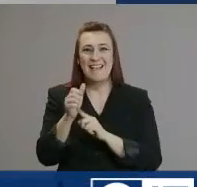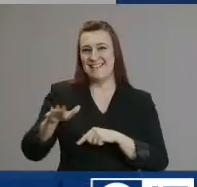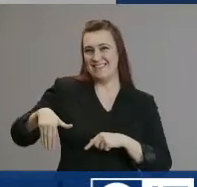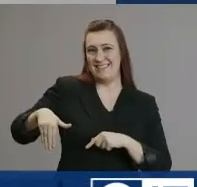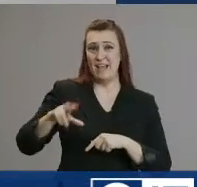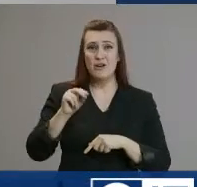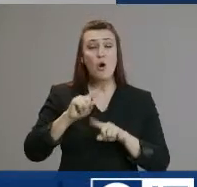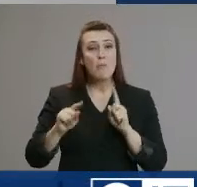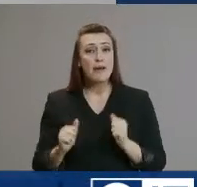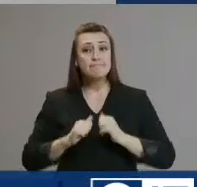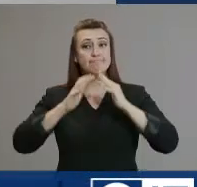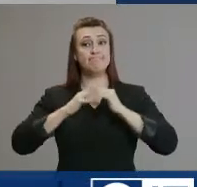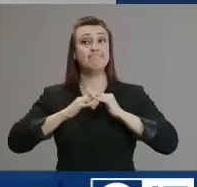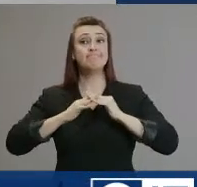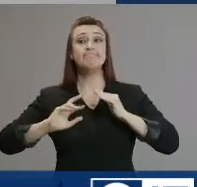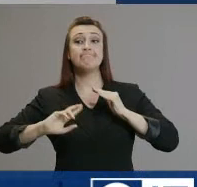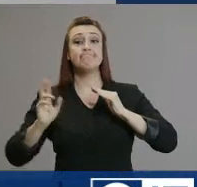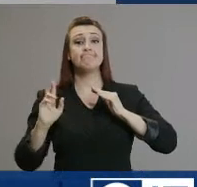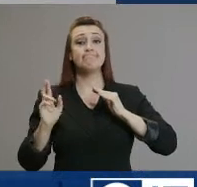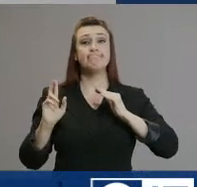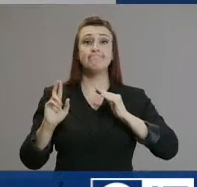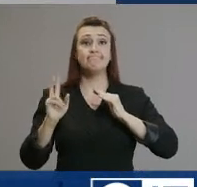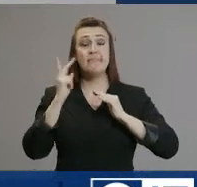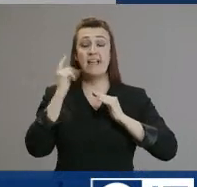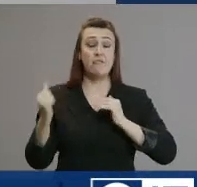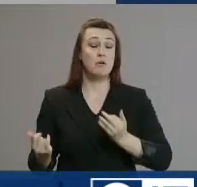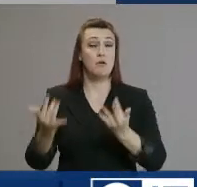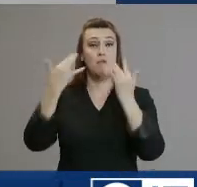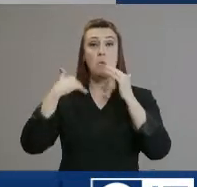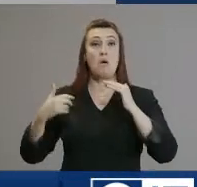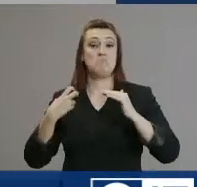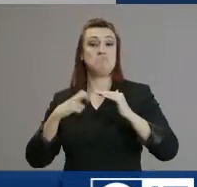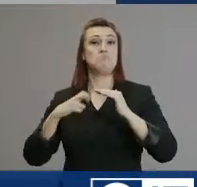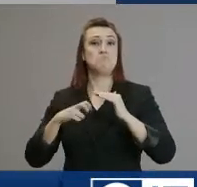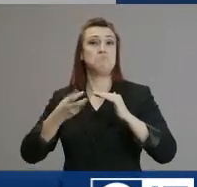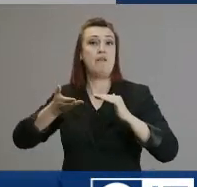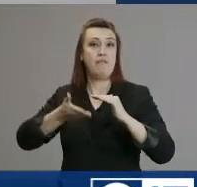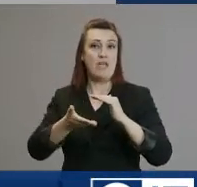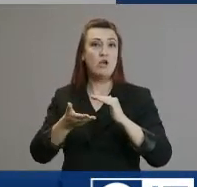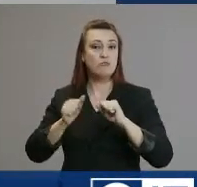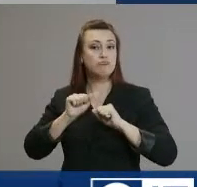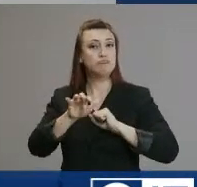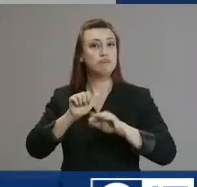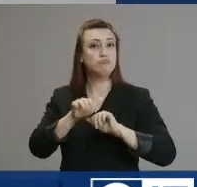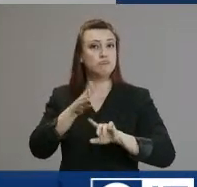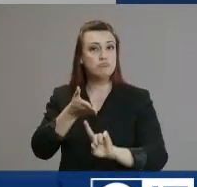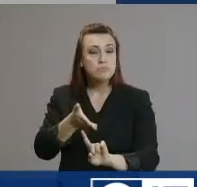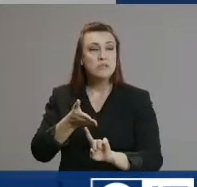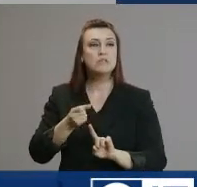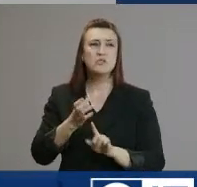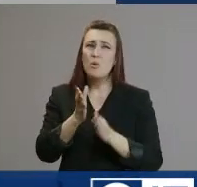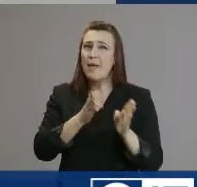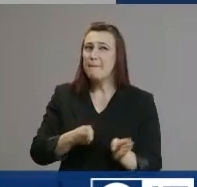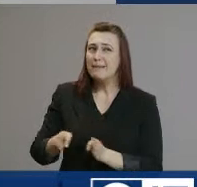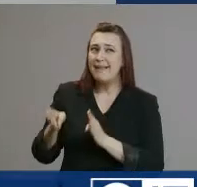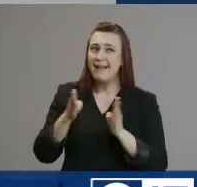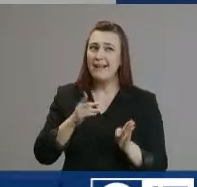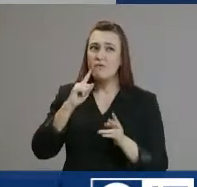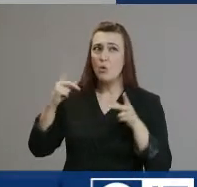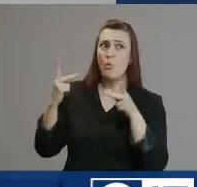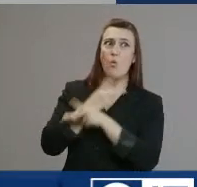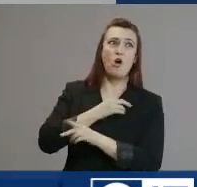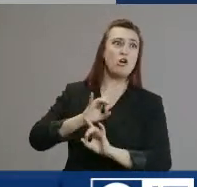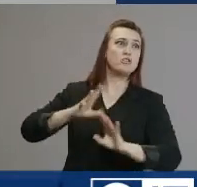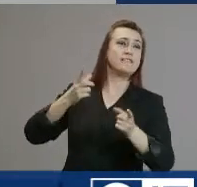additional facilities if needed. And that's that planning around a worst case scenario, which we are not experiencing.